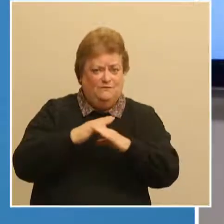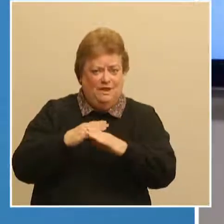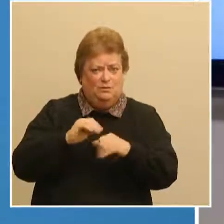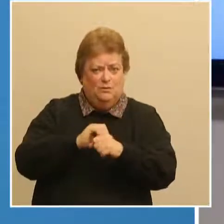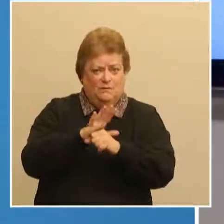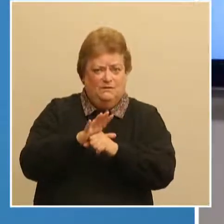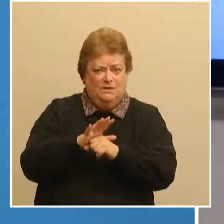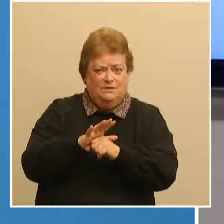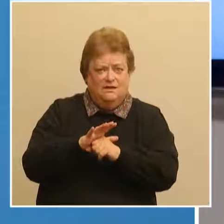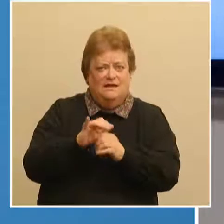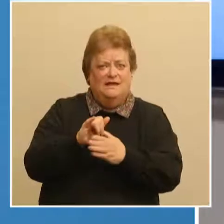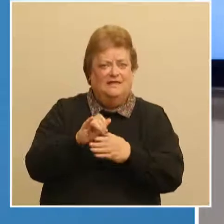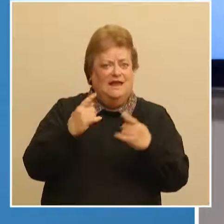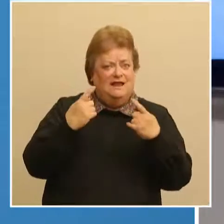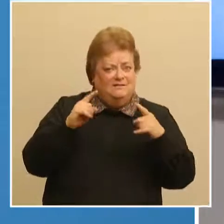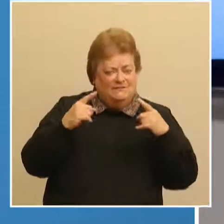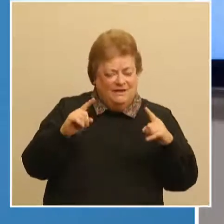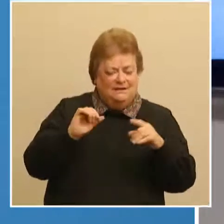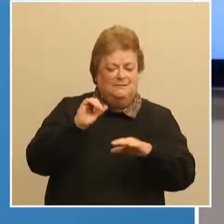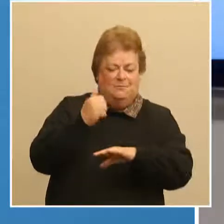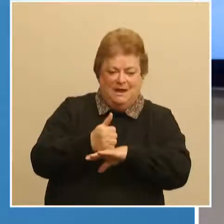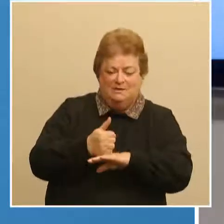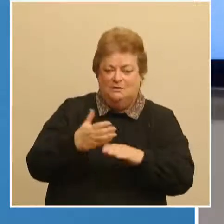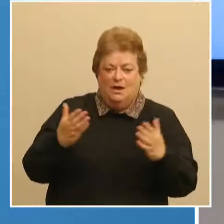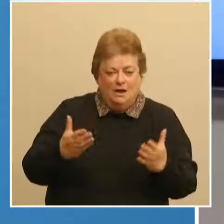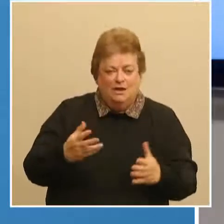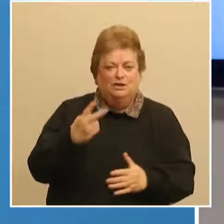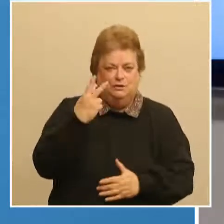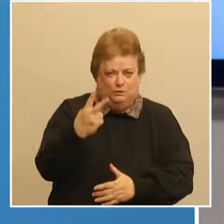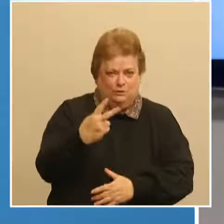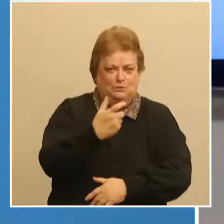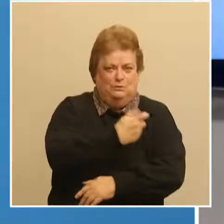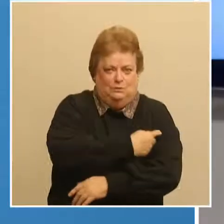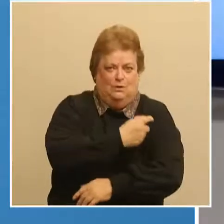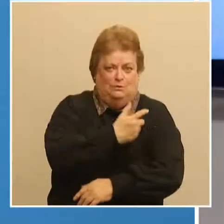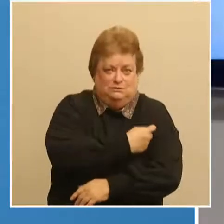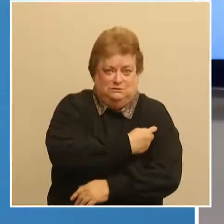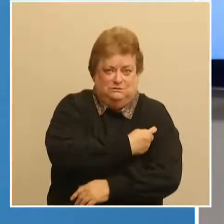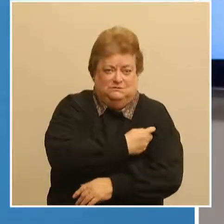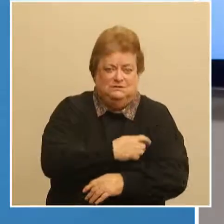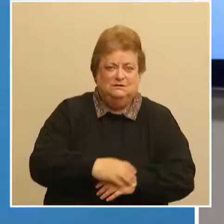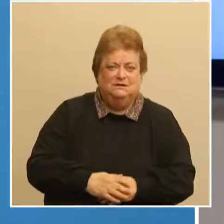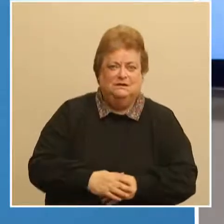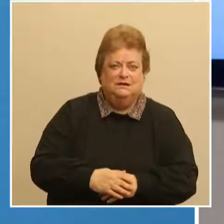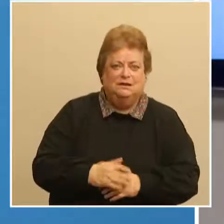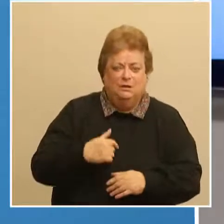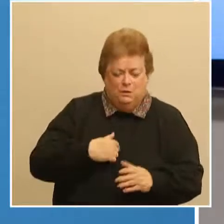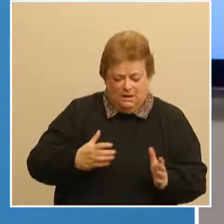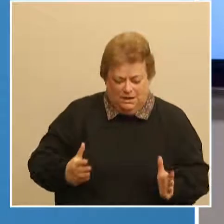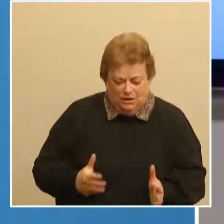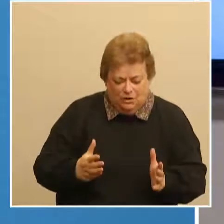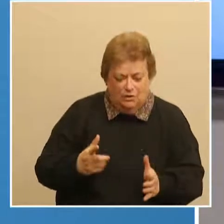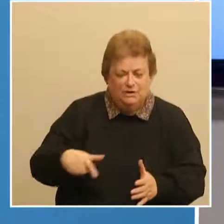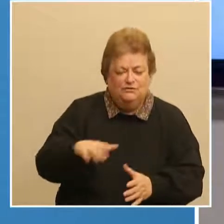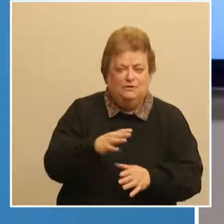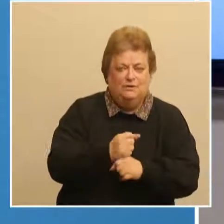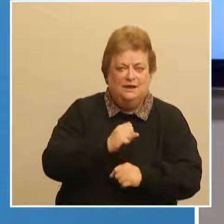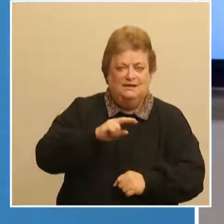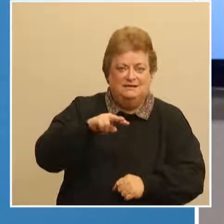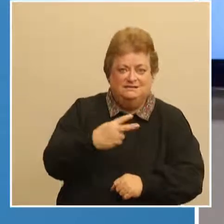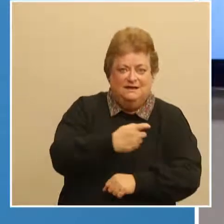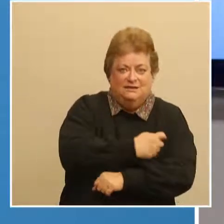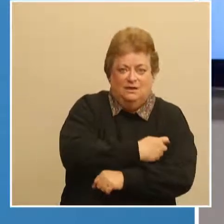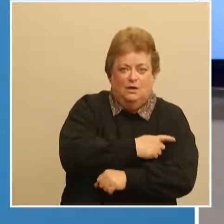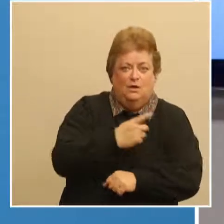COVID-19, that effectiveness is based on 2 doses. To encourage that second dose, all those who are